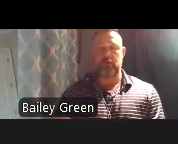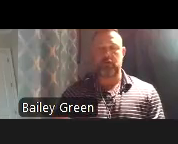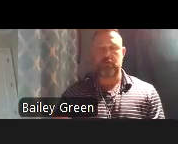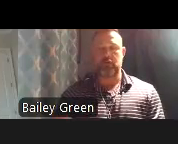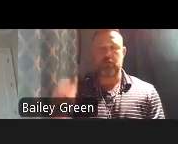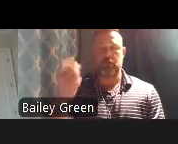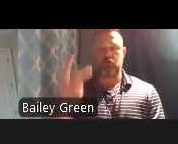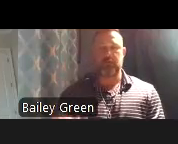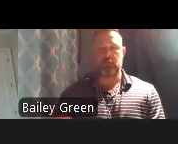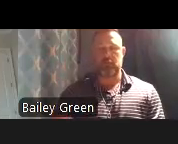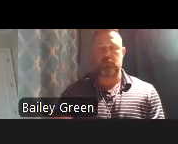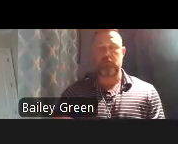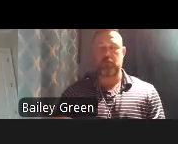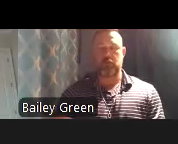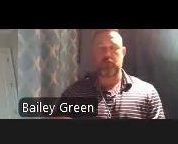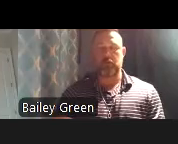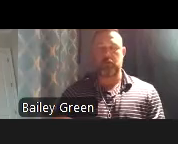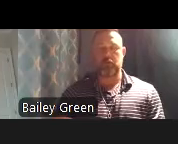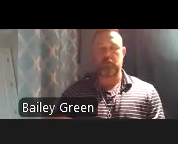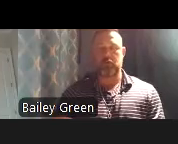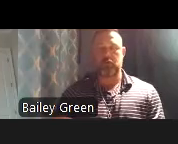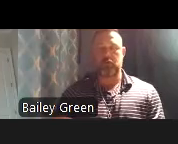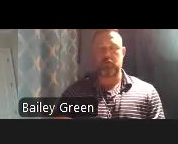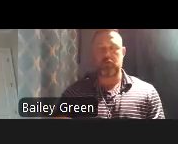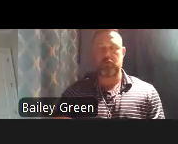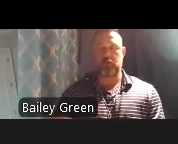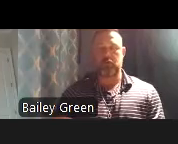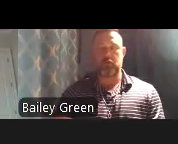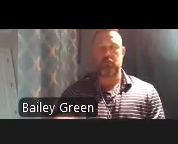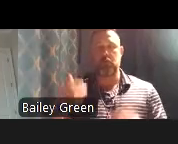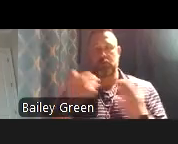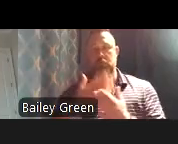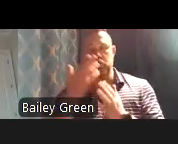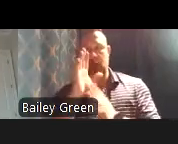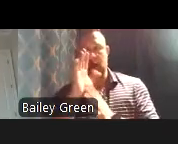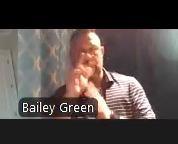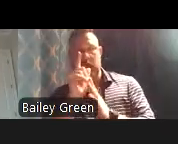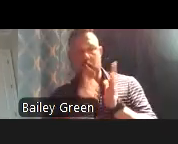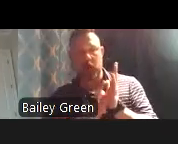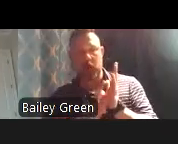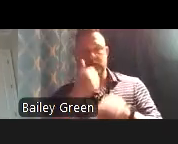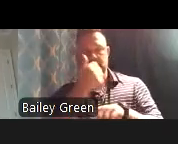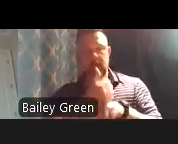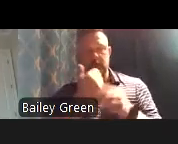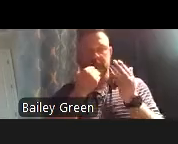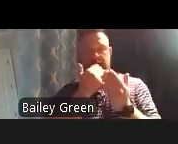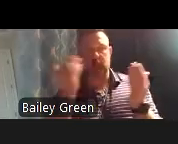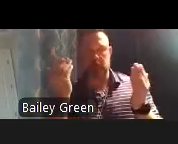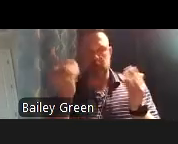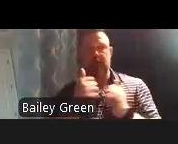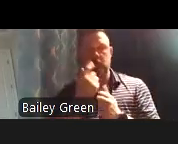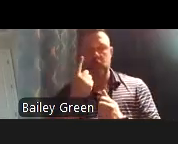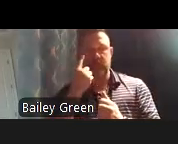is approved, which is great. We have a new set of bylaws. Thank you, everyone, for